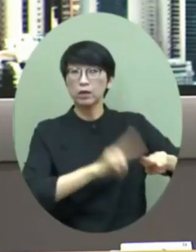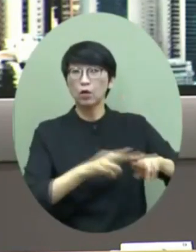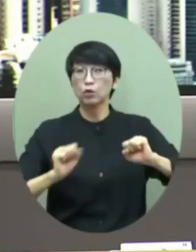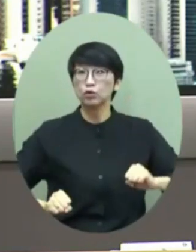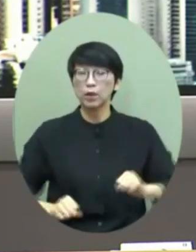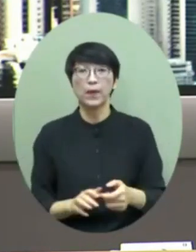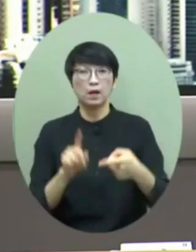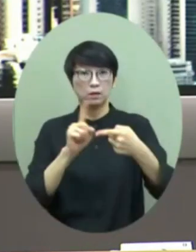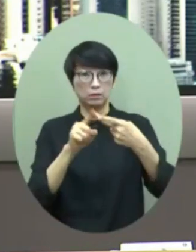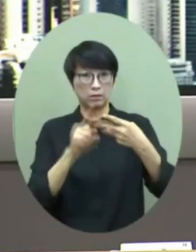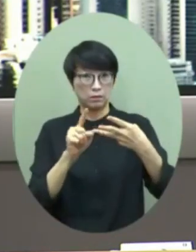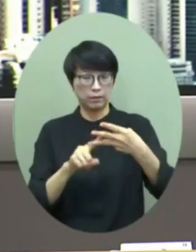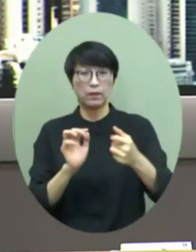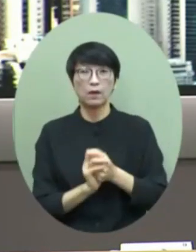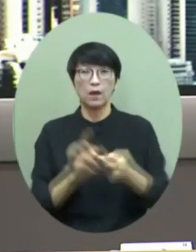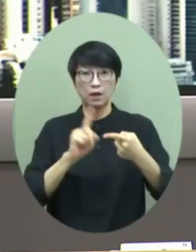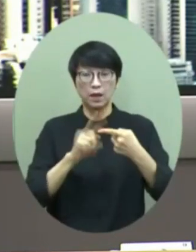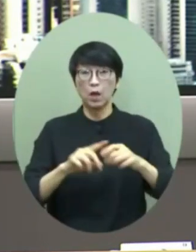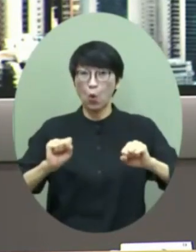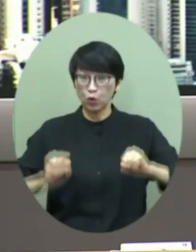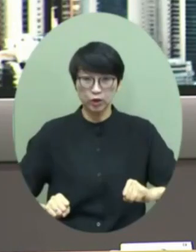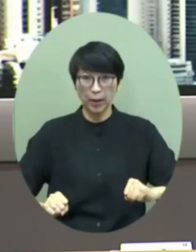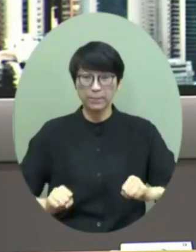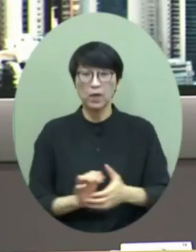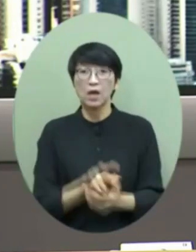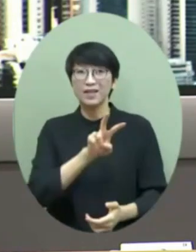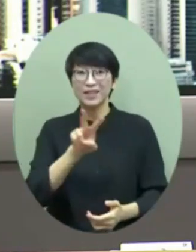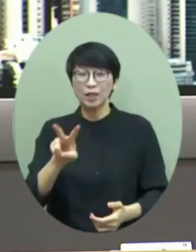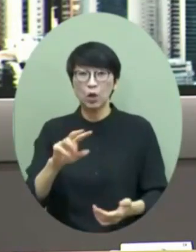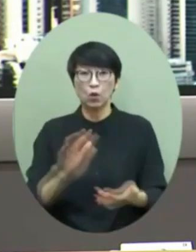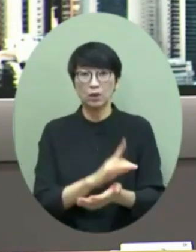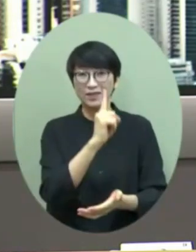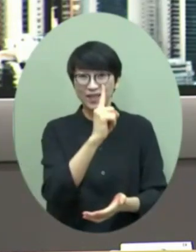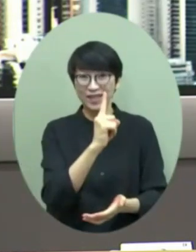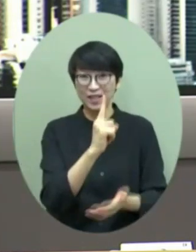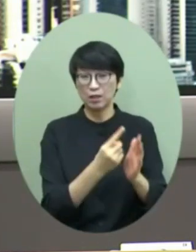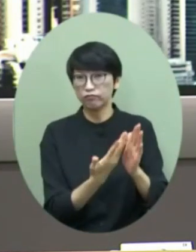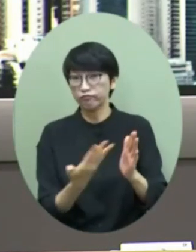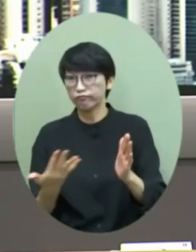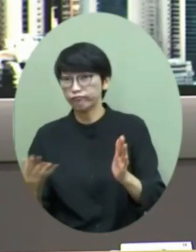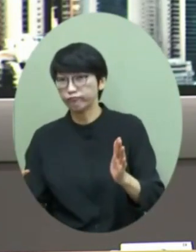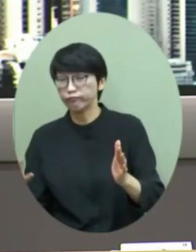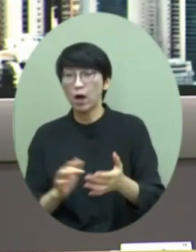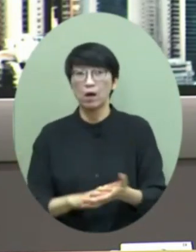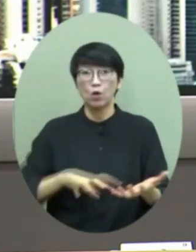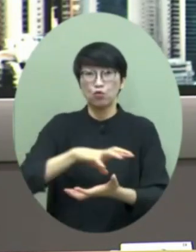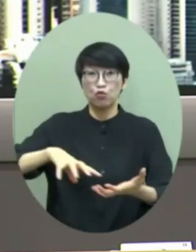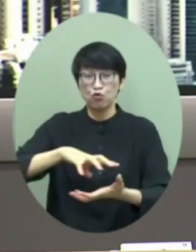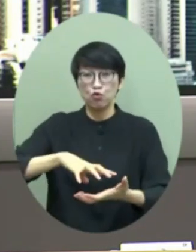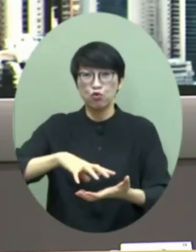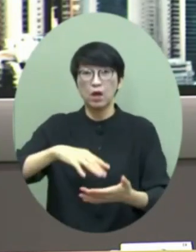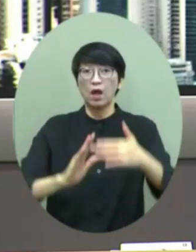So this piece of legislation shows the determination of the central authorities on 3 fronts. First,